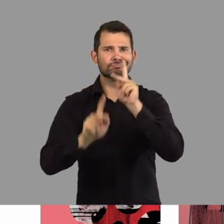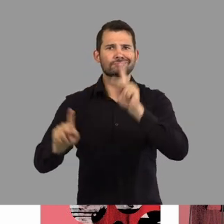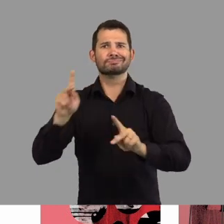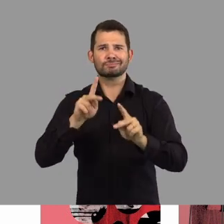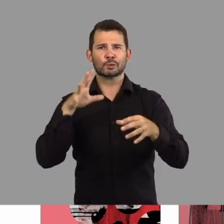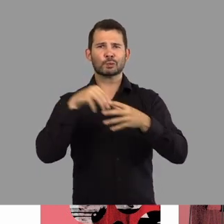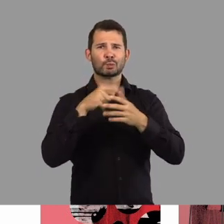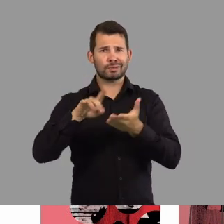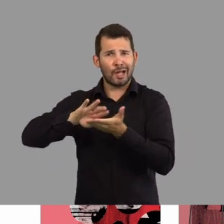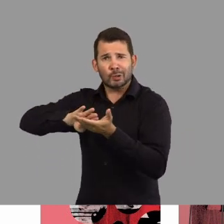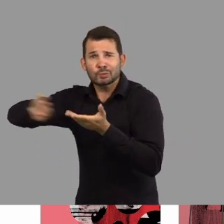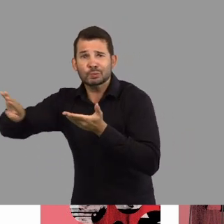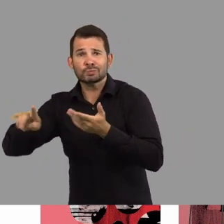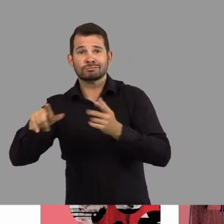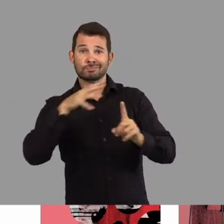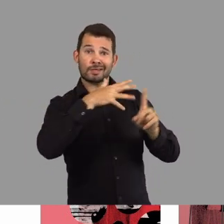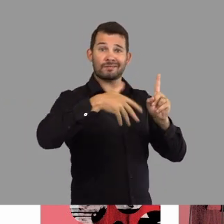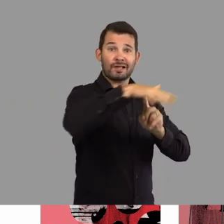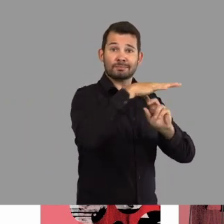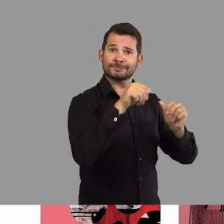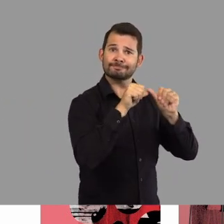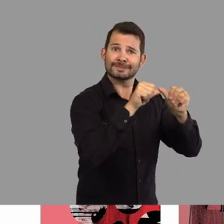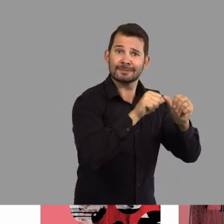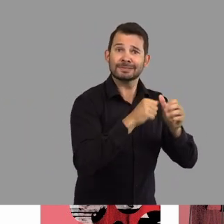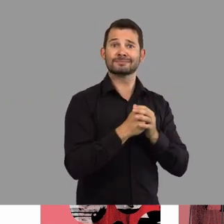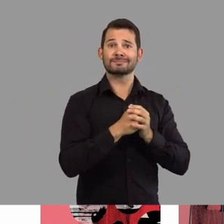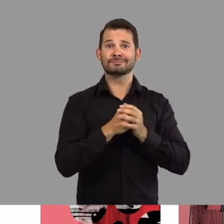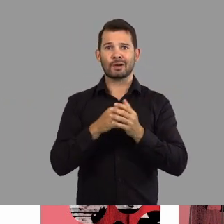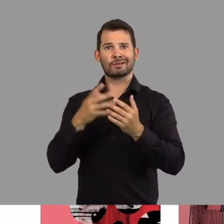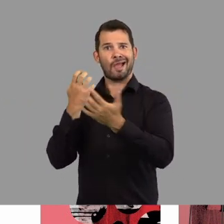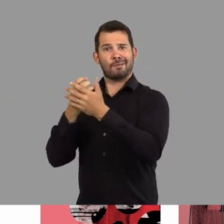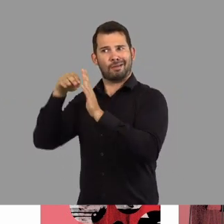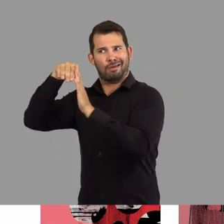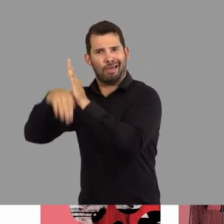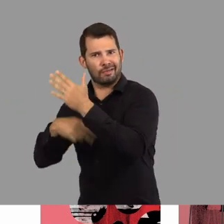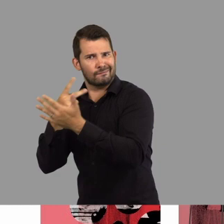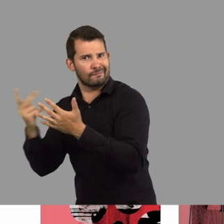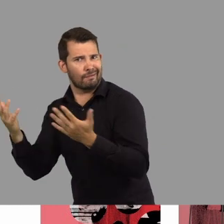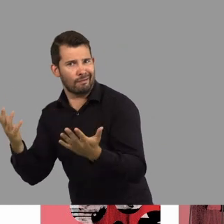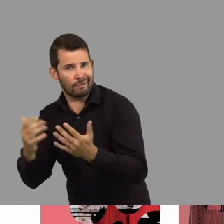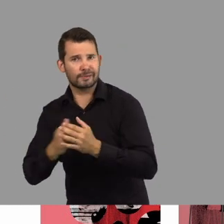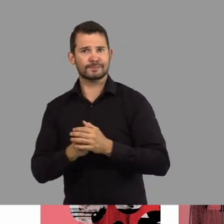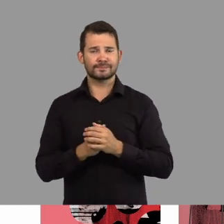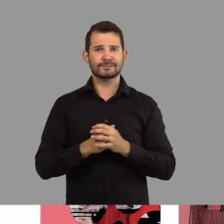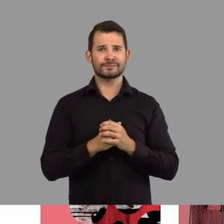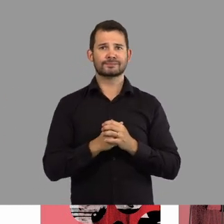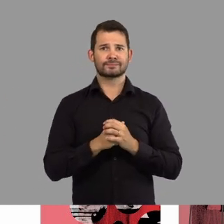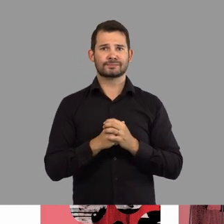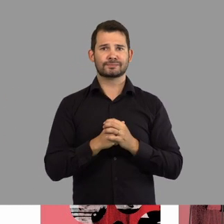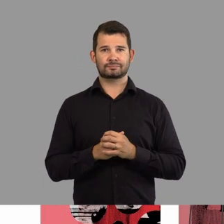including exclusion, environmental sustainability, and failing economic models.